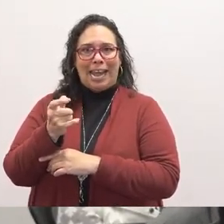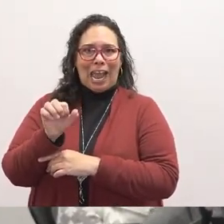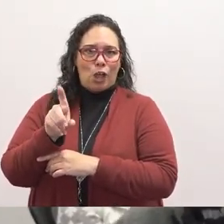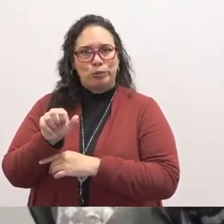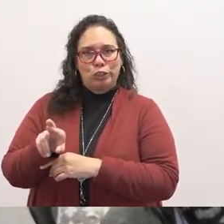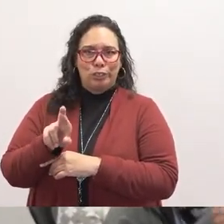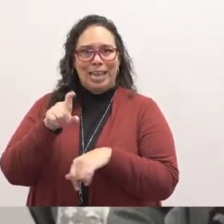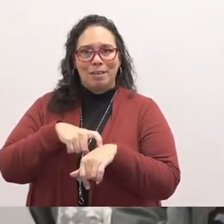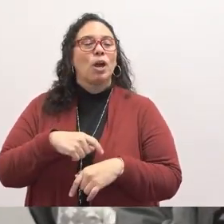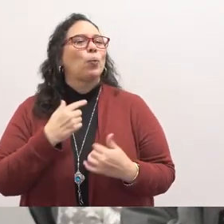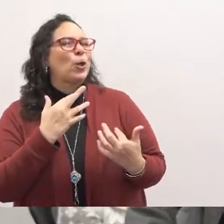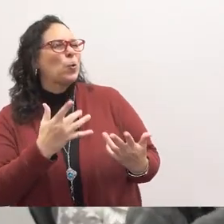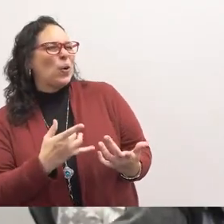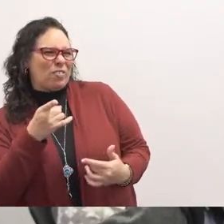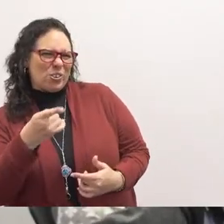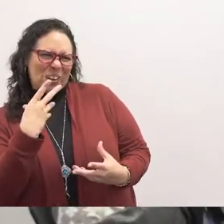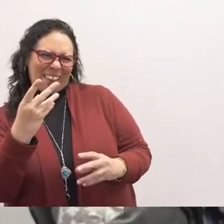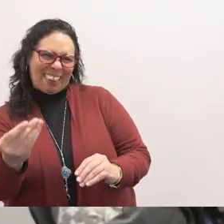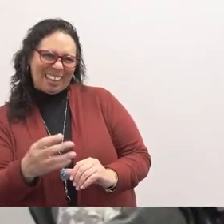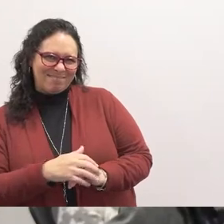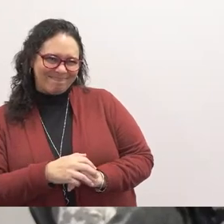We waited for your departure, Mr. Williams.